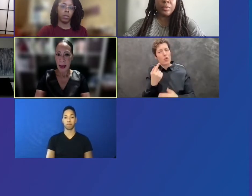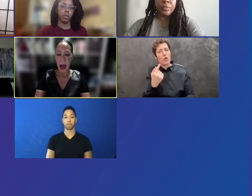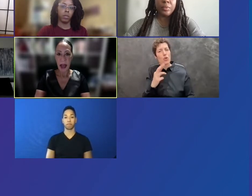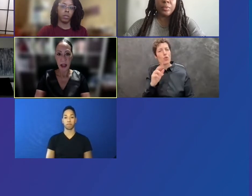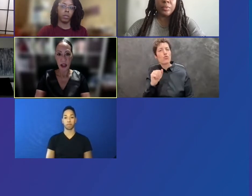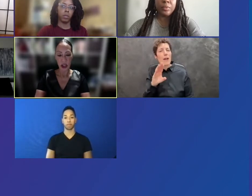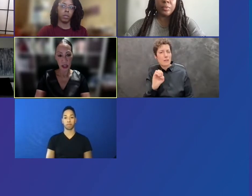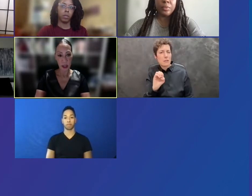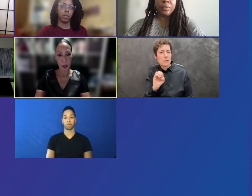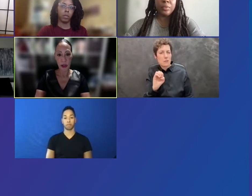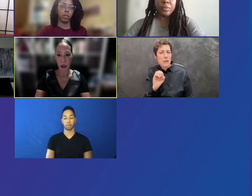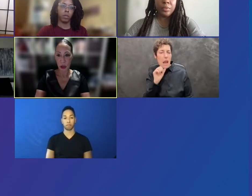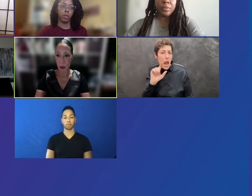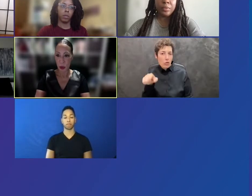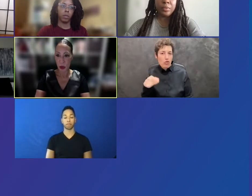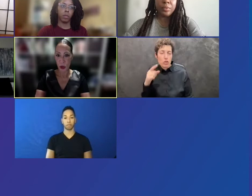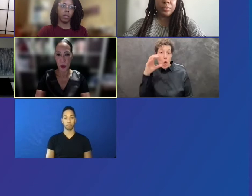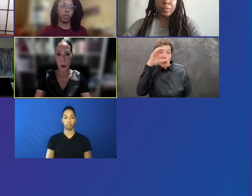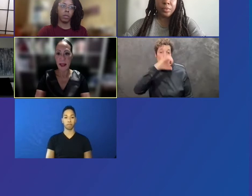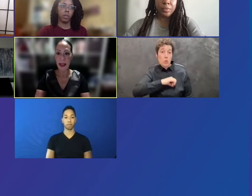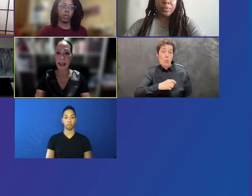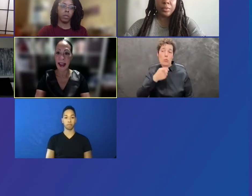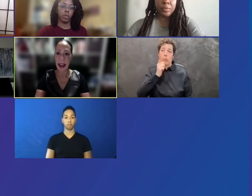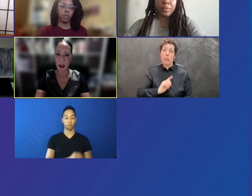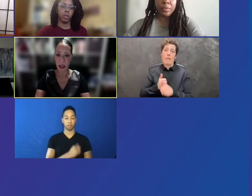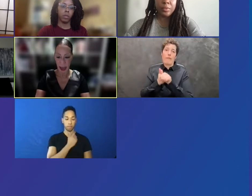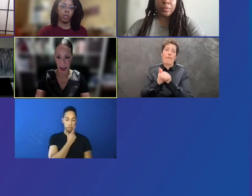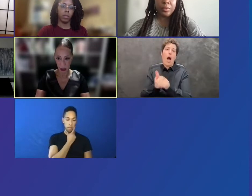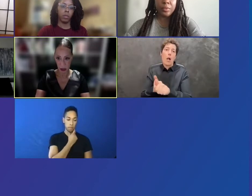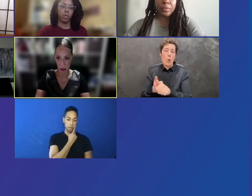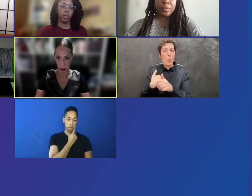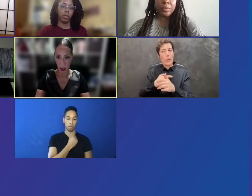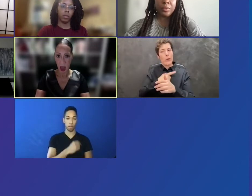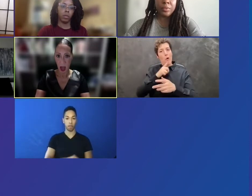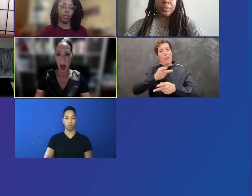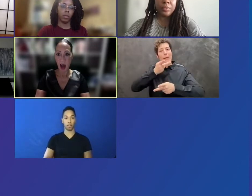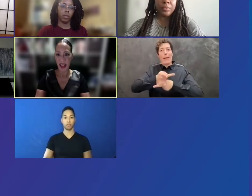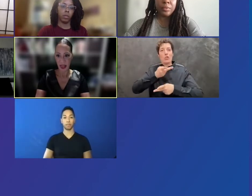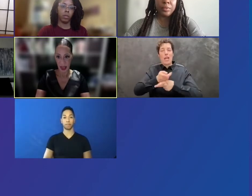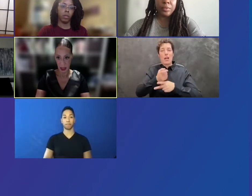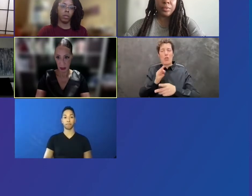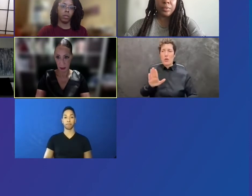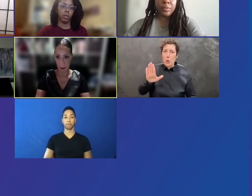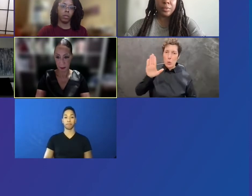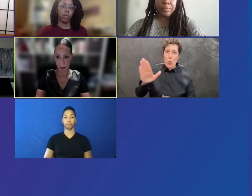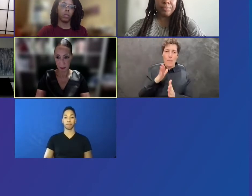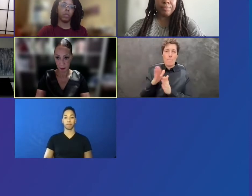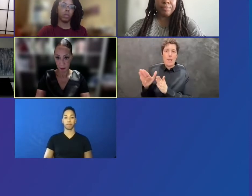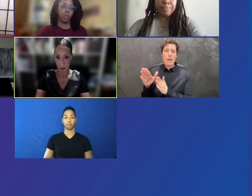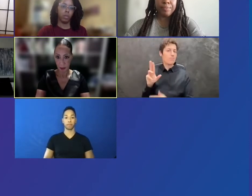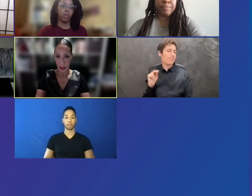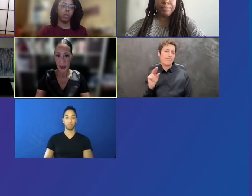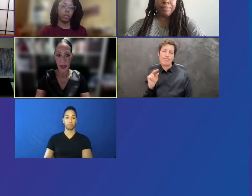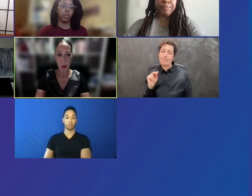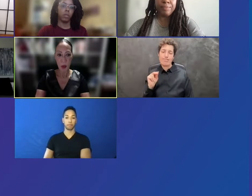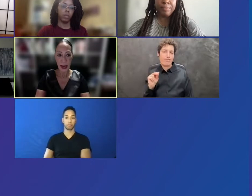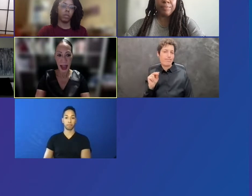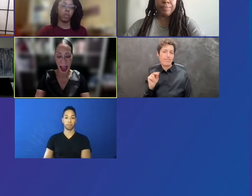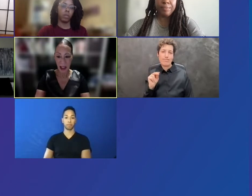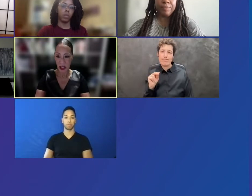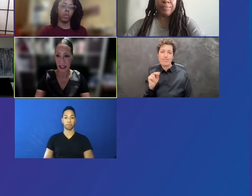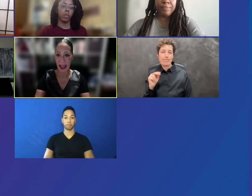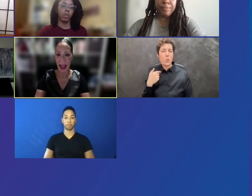and not just presumed to be the caretaker of a thing, that